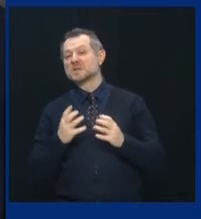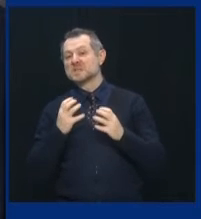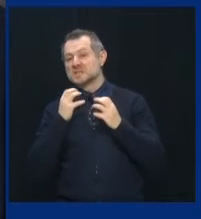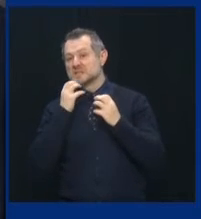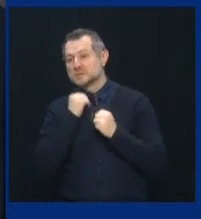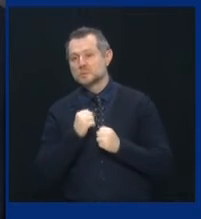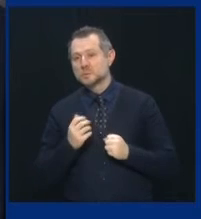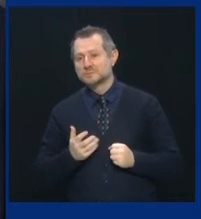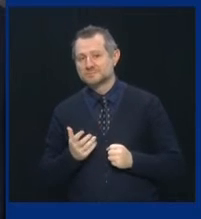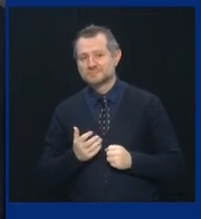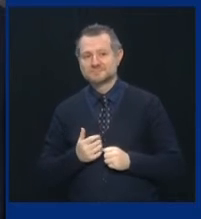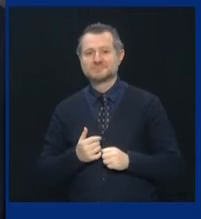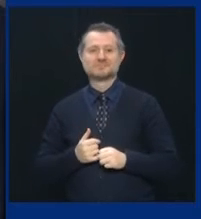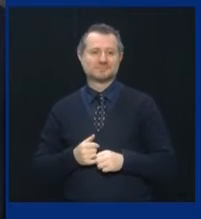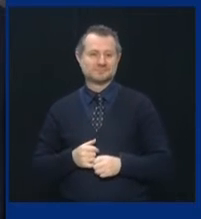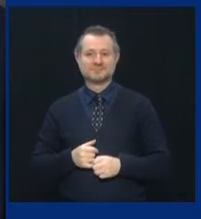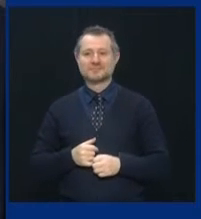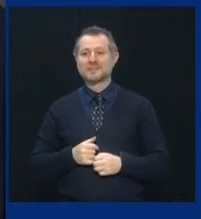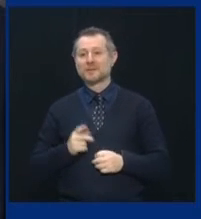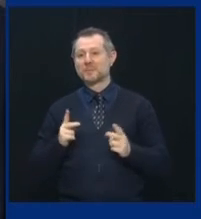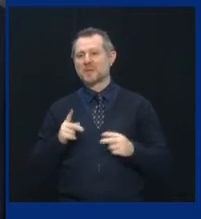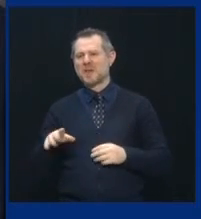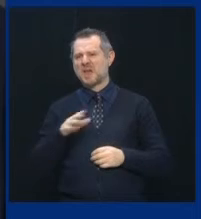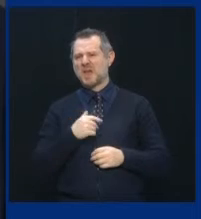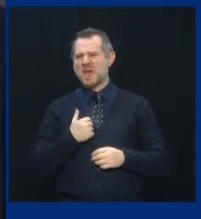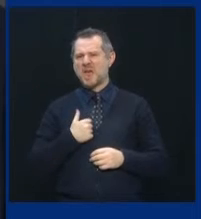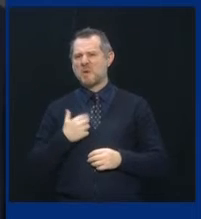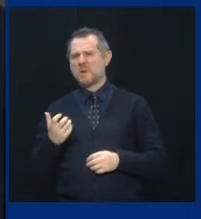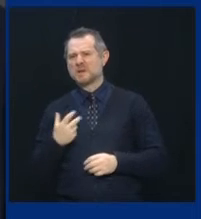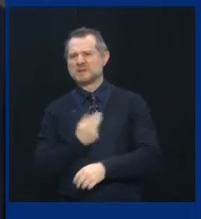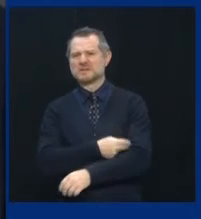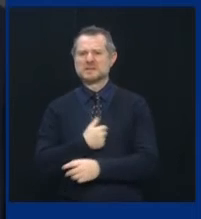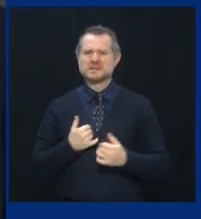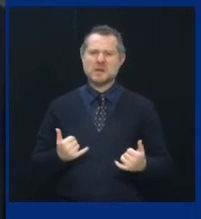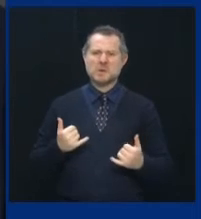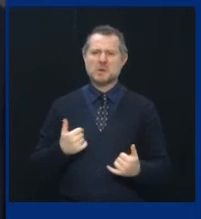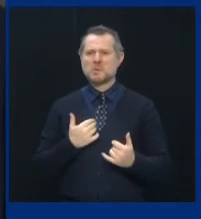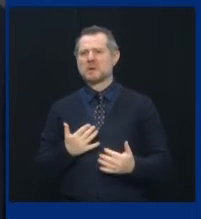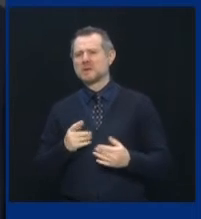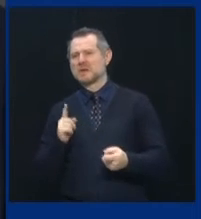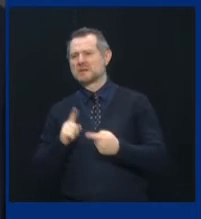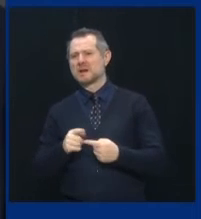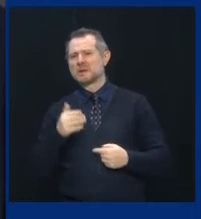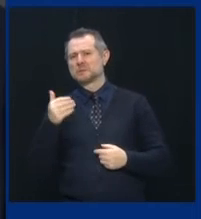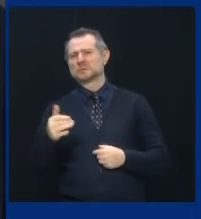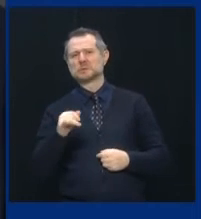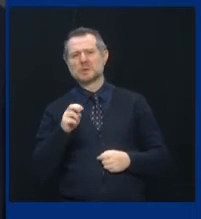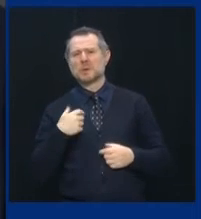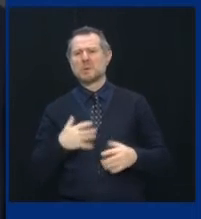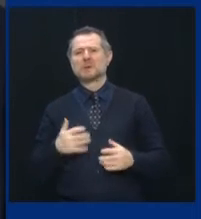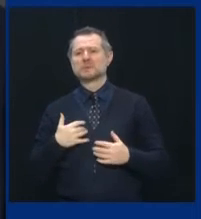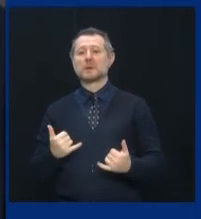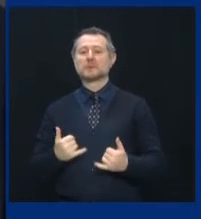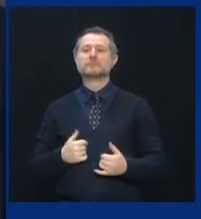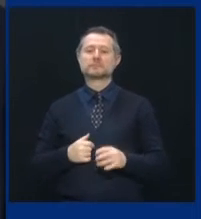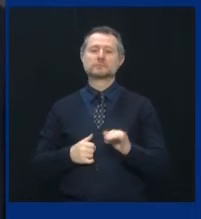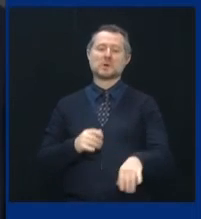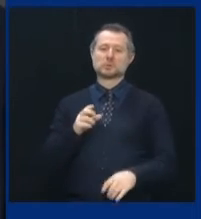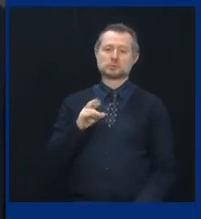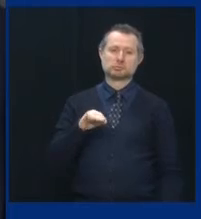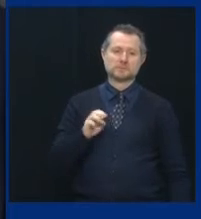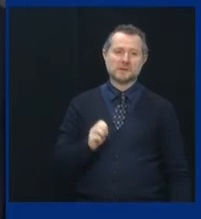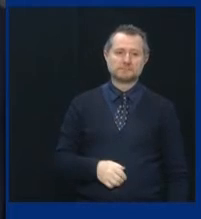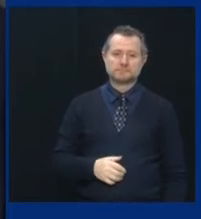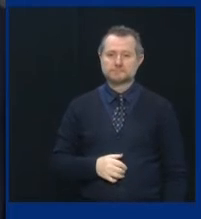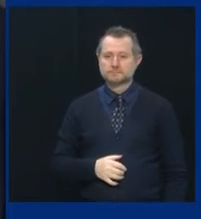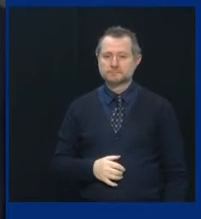people say, I really want it and I want to get ahead of the line. So that would be criminal. The main spread is